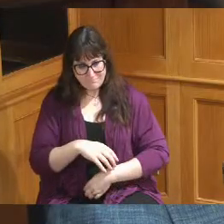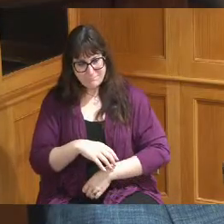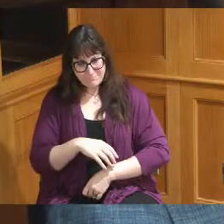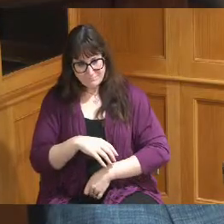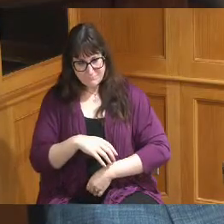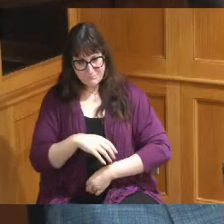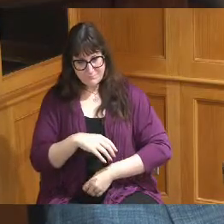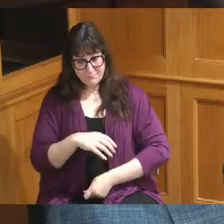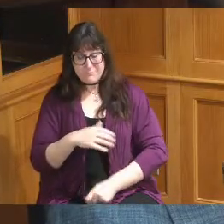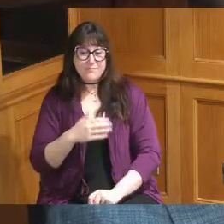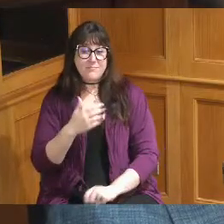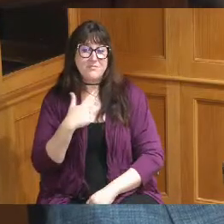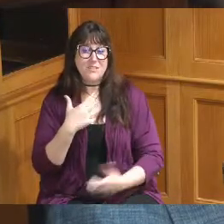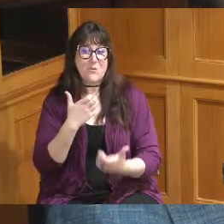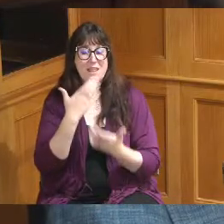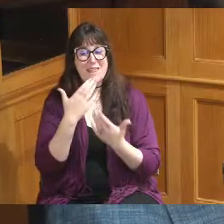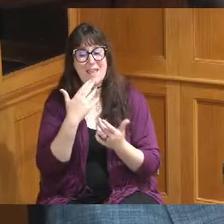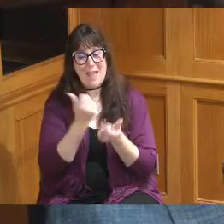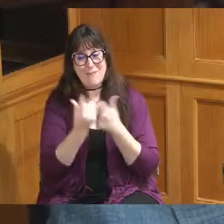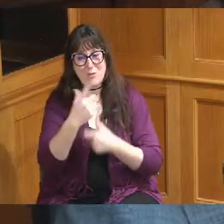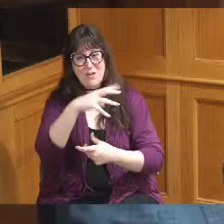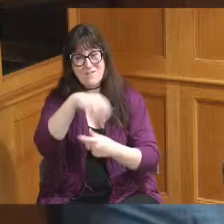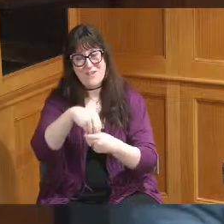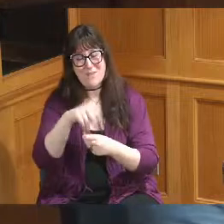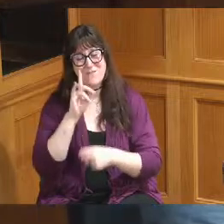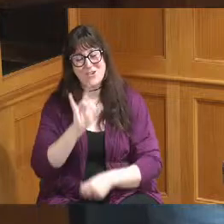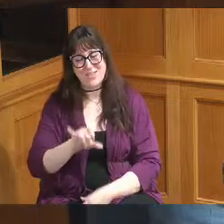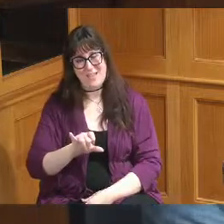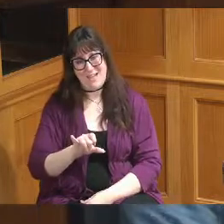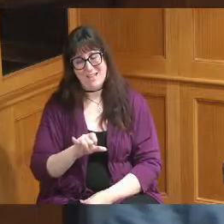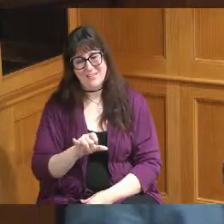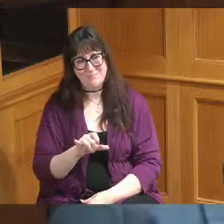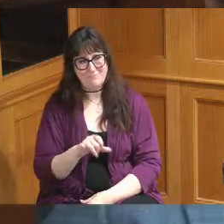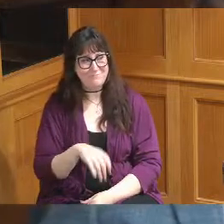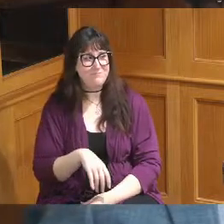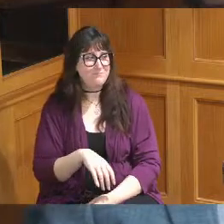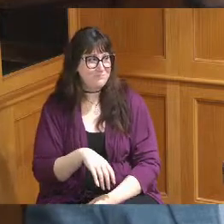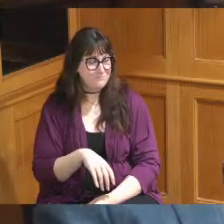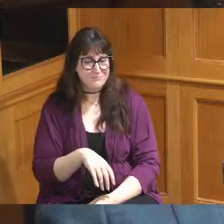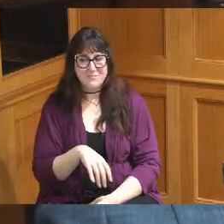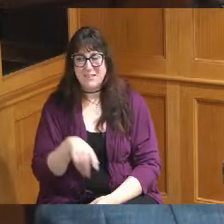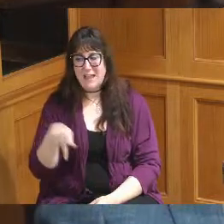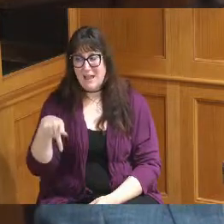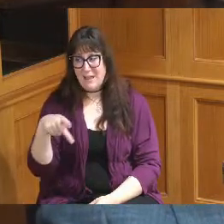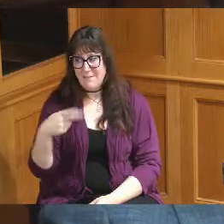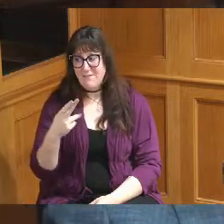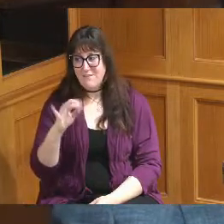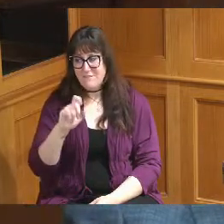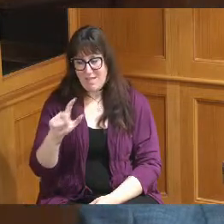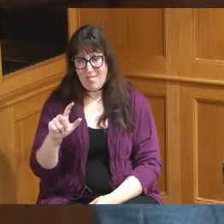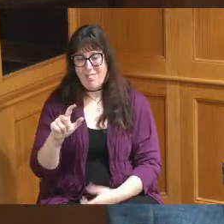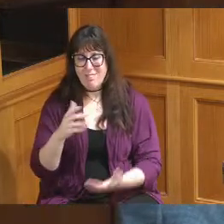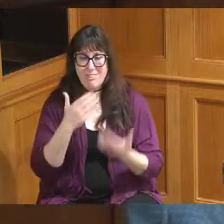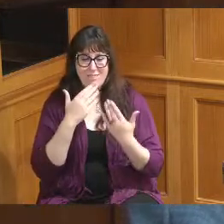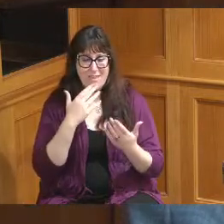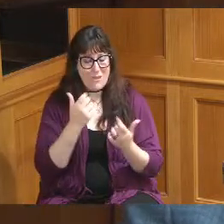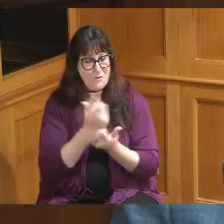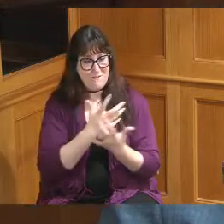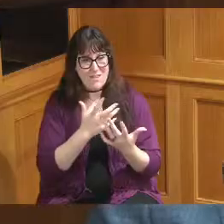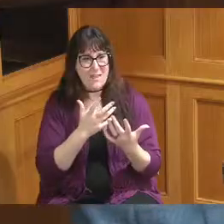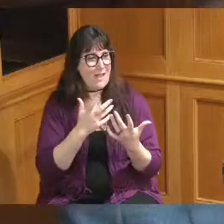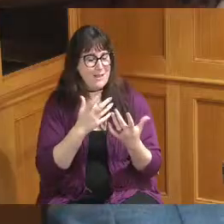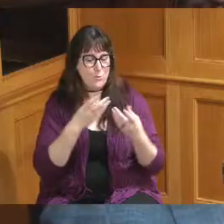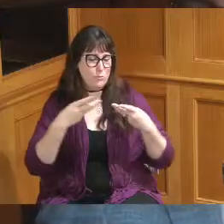everyone to help make that possible. For us to have that field. Thank you, and all the team that was down there. With everything went